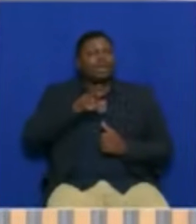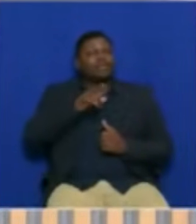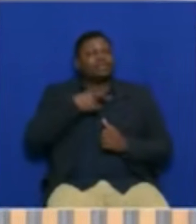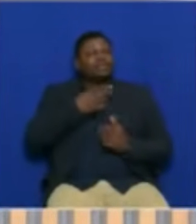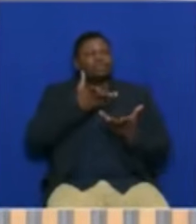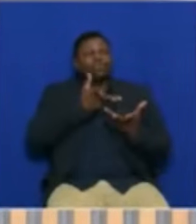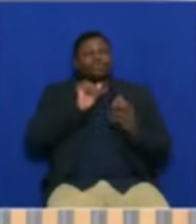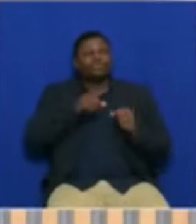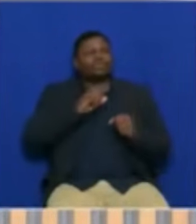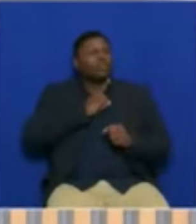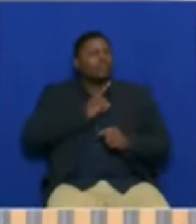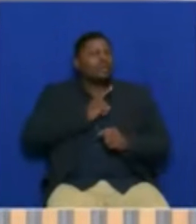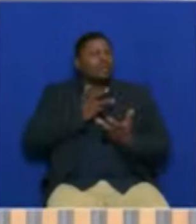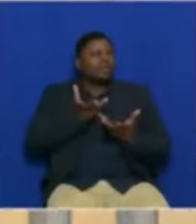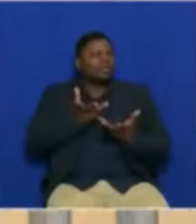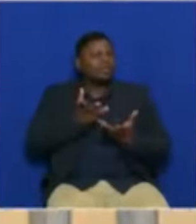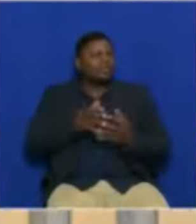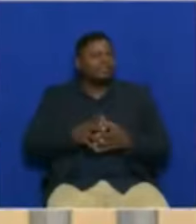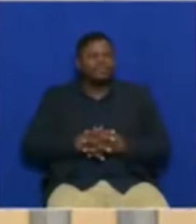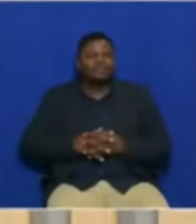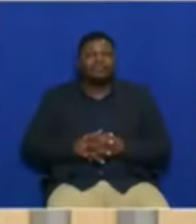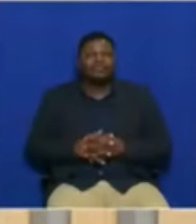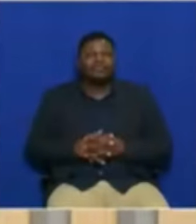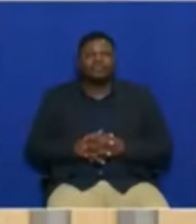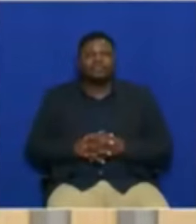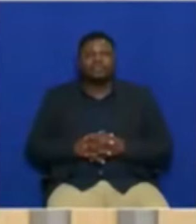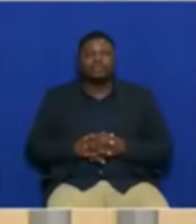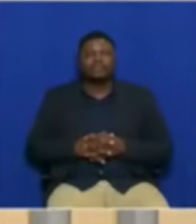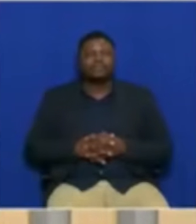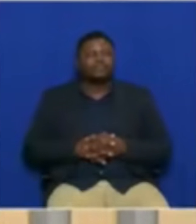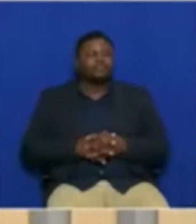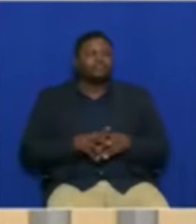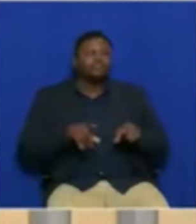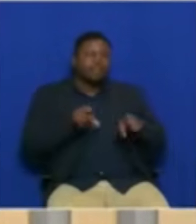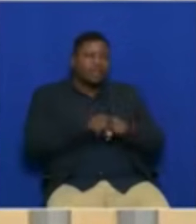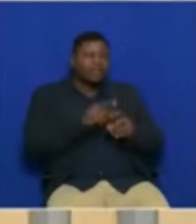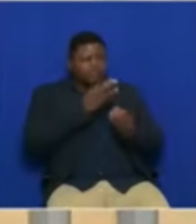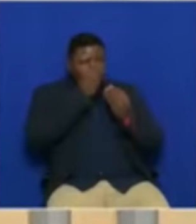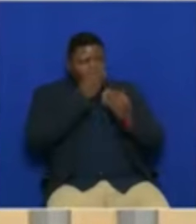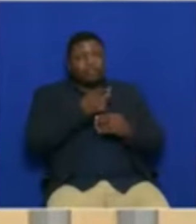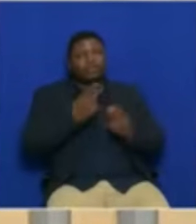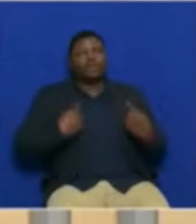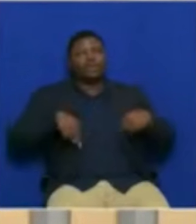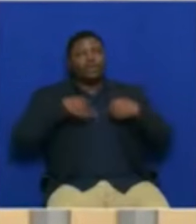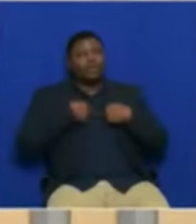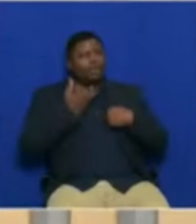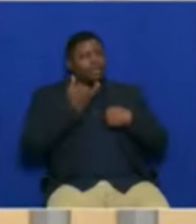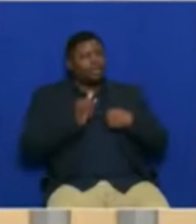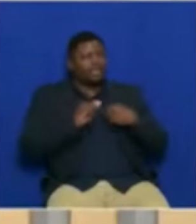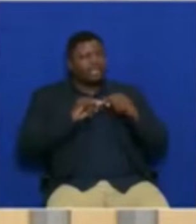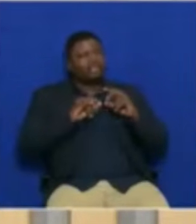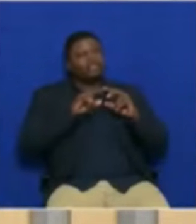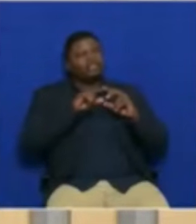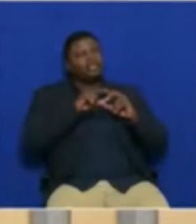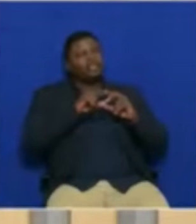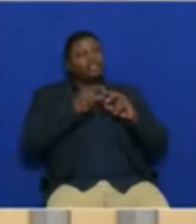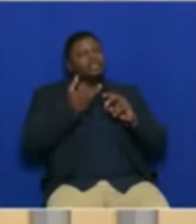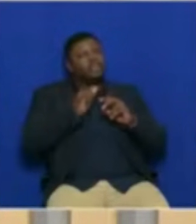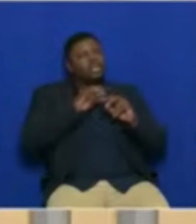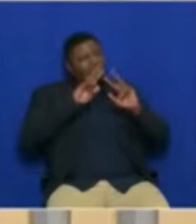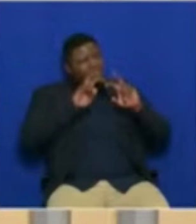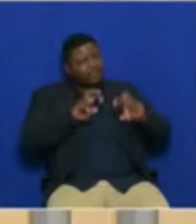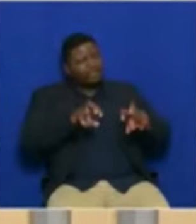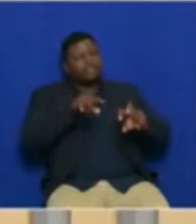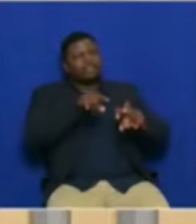As I indicated, we were busy with investigations on the Secret Service Fund, documents, etc. Now, But this matter